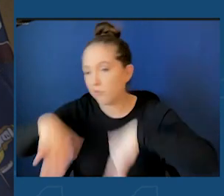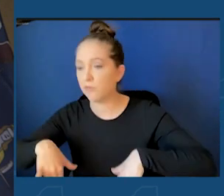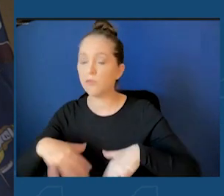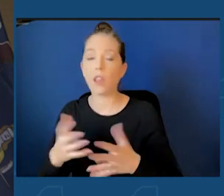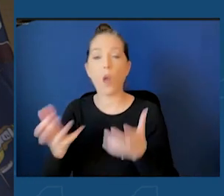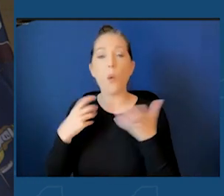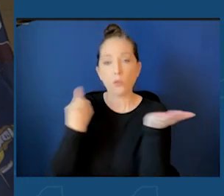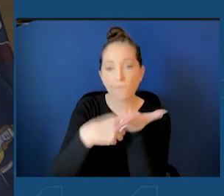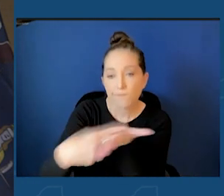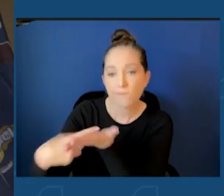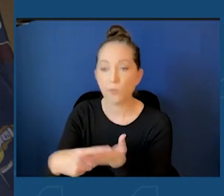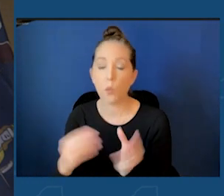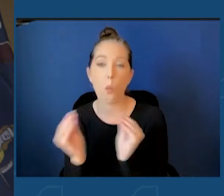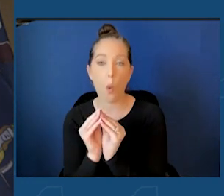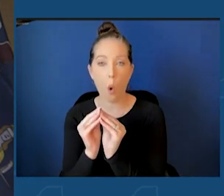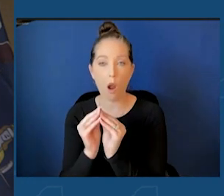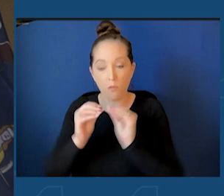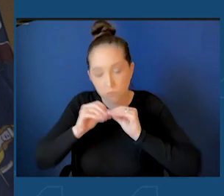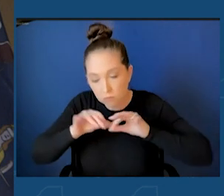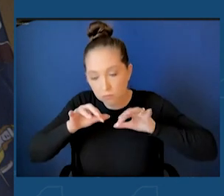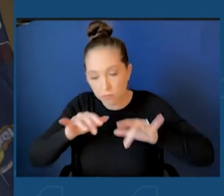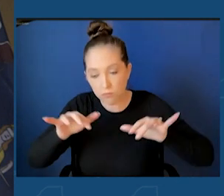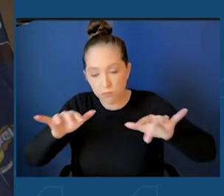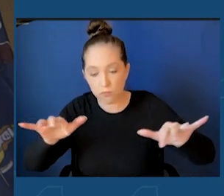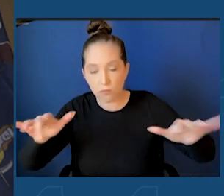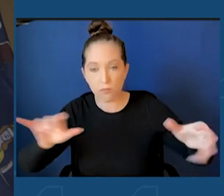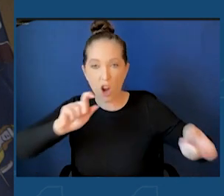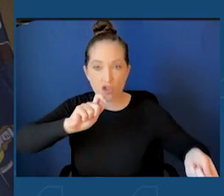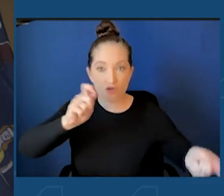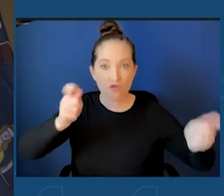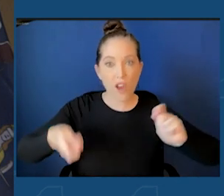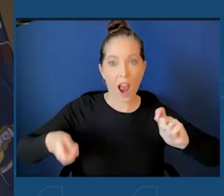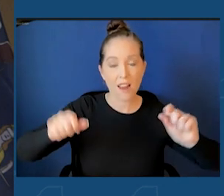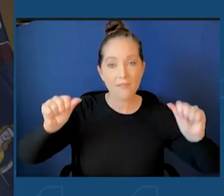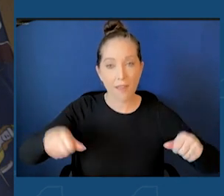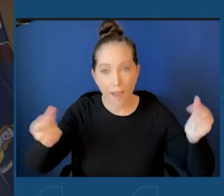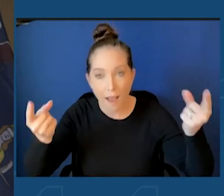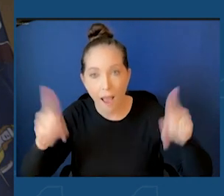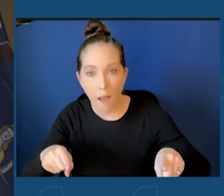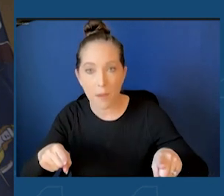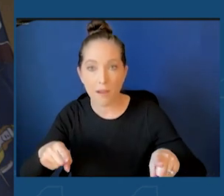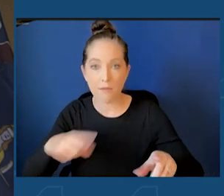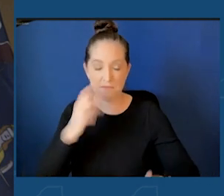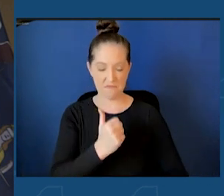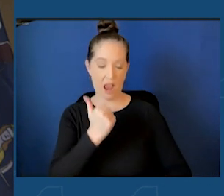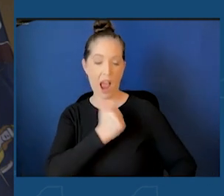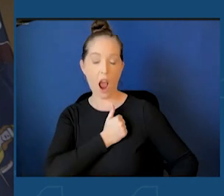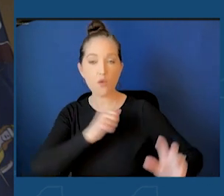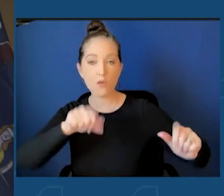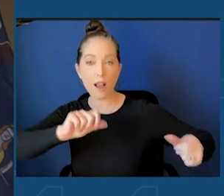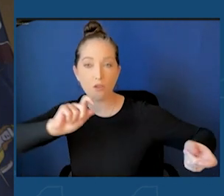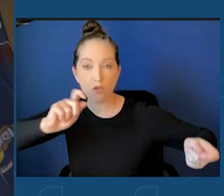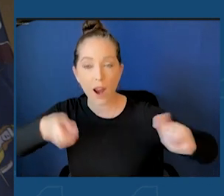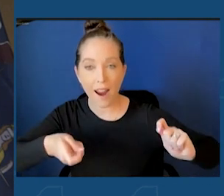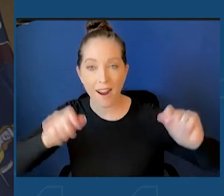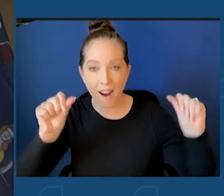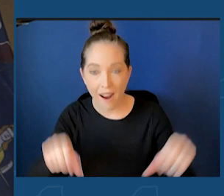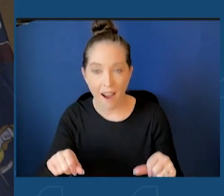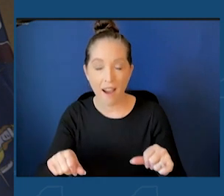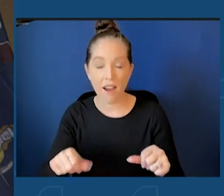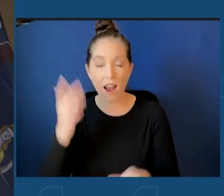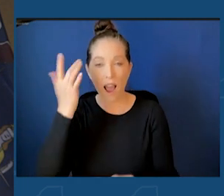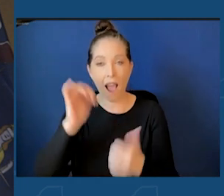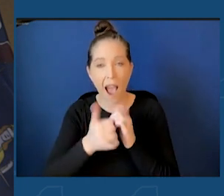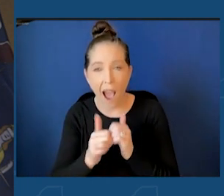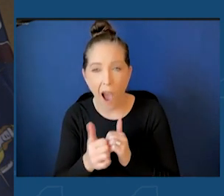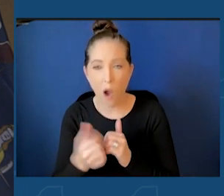There's a ripple effect. We can change. I have no doubt in my mind we can change people's attitudes by just leaning into this and embracing it and